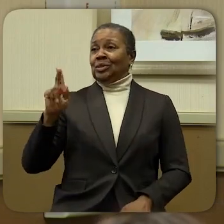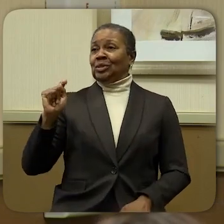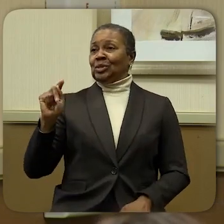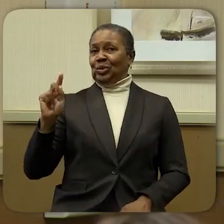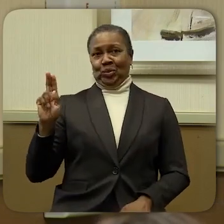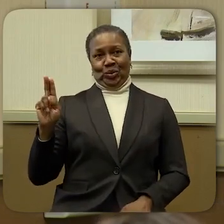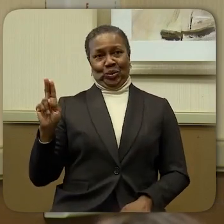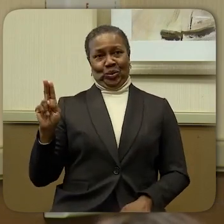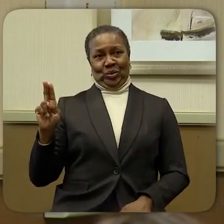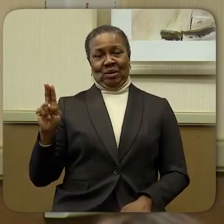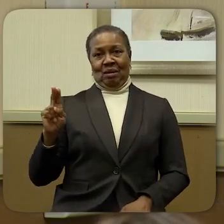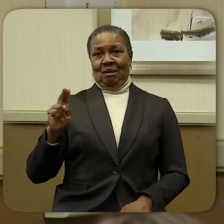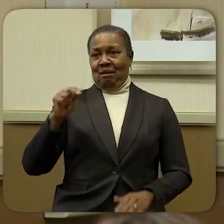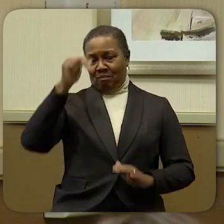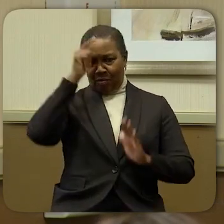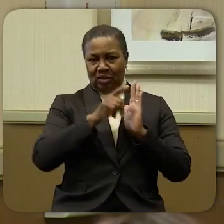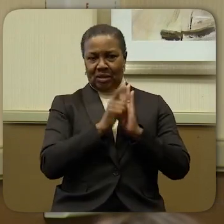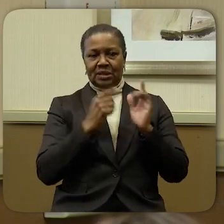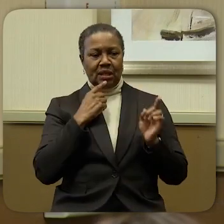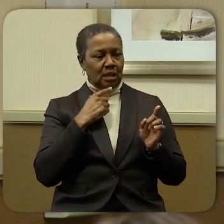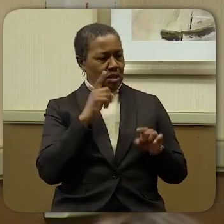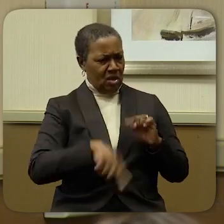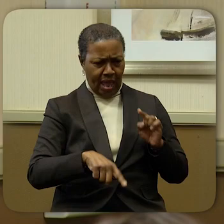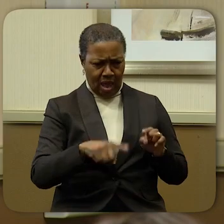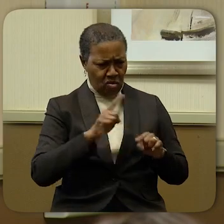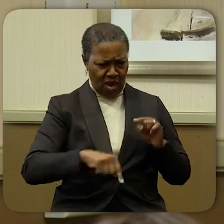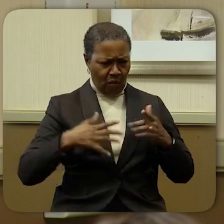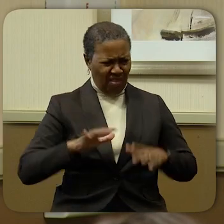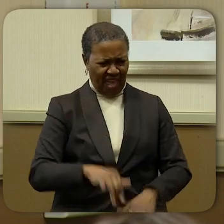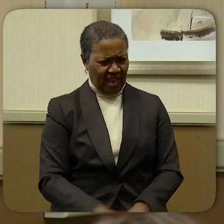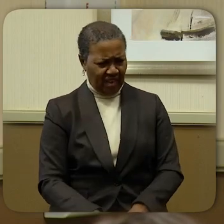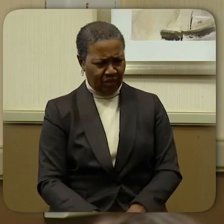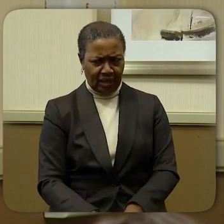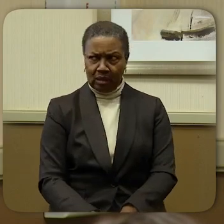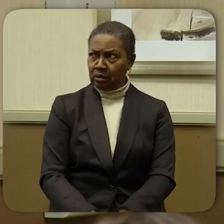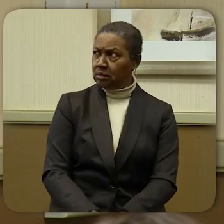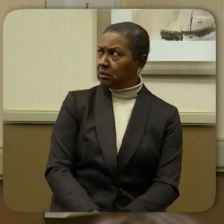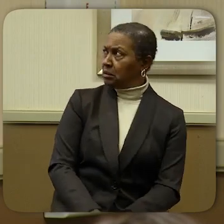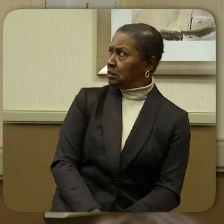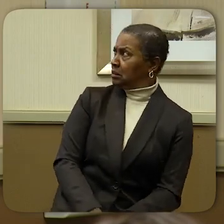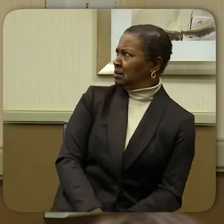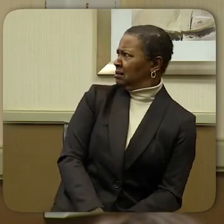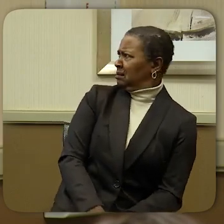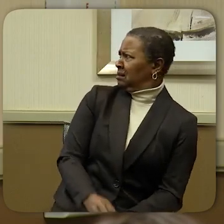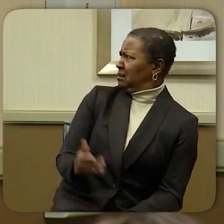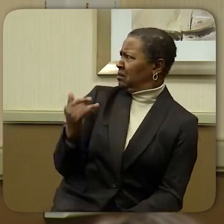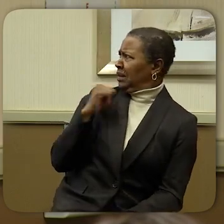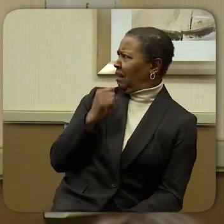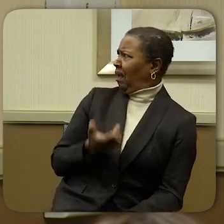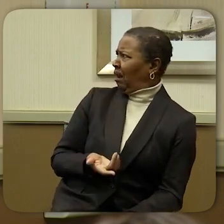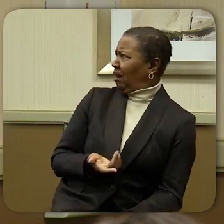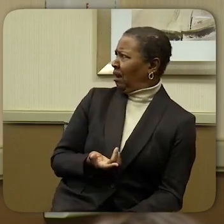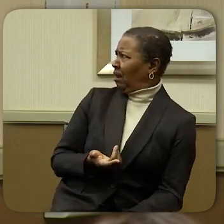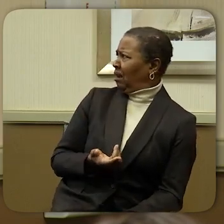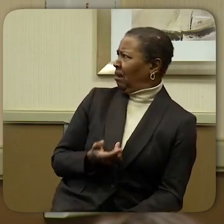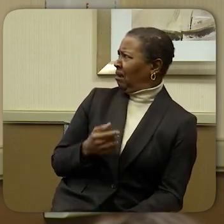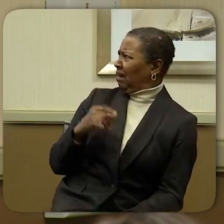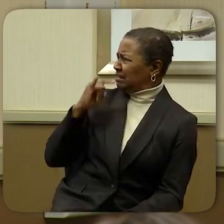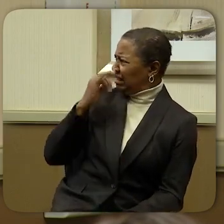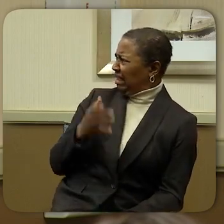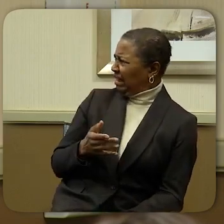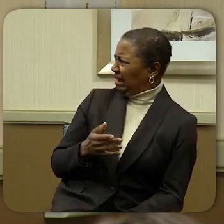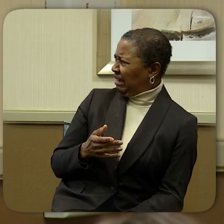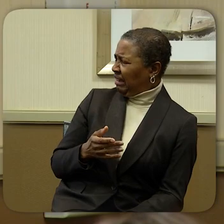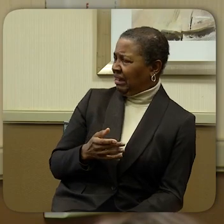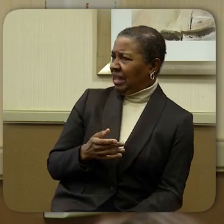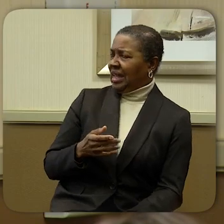my brother-in-law said, "You can't wear that." And we all like turned and looked at him and we went, "Why not?" And he's like, "It